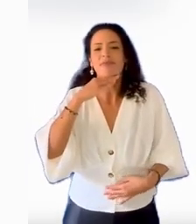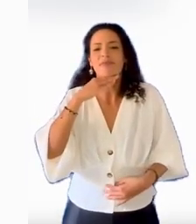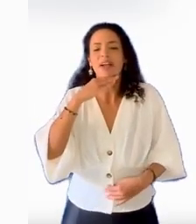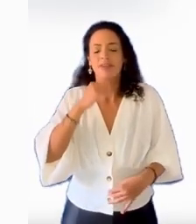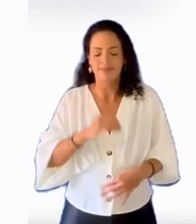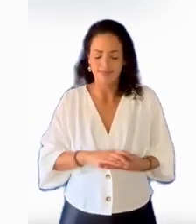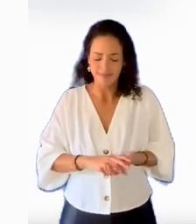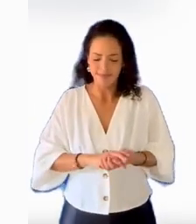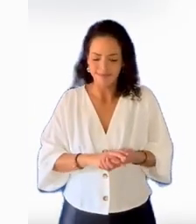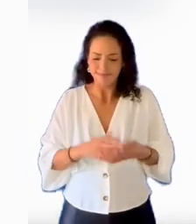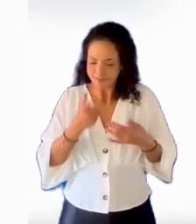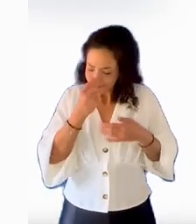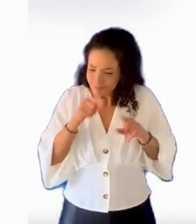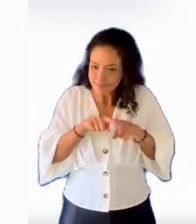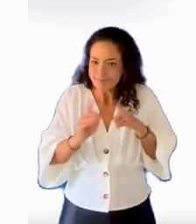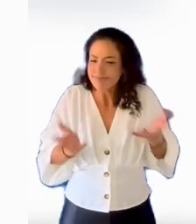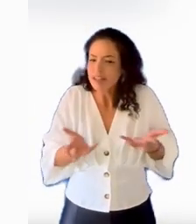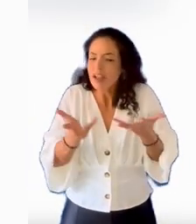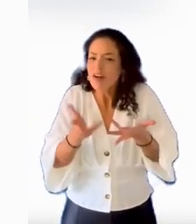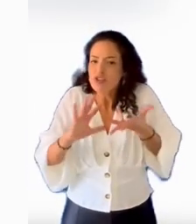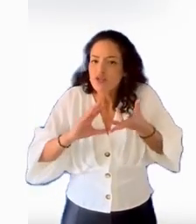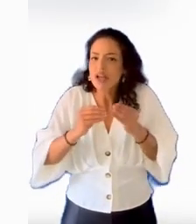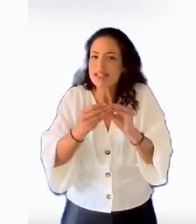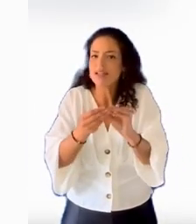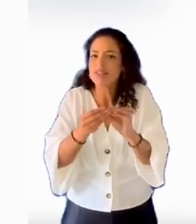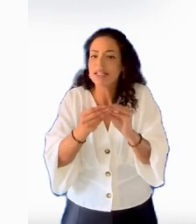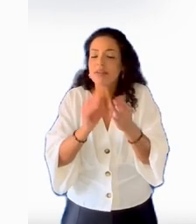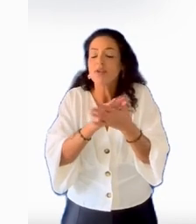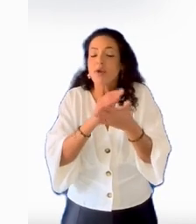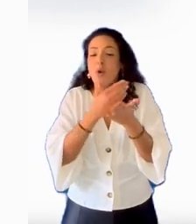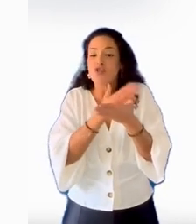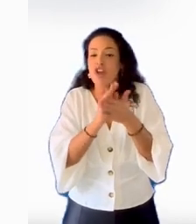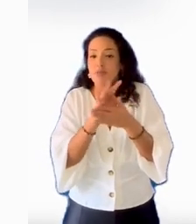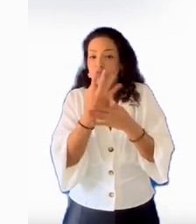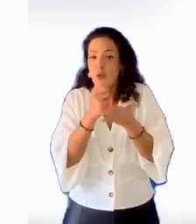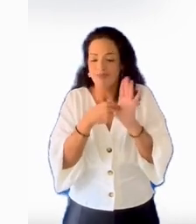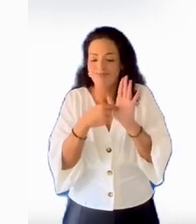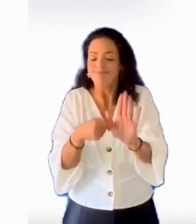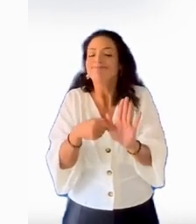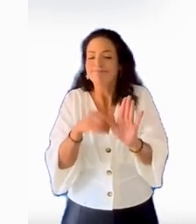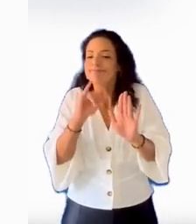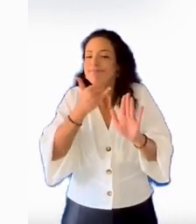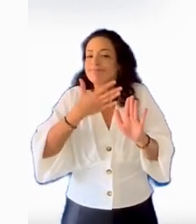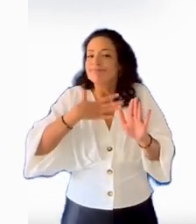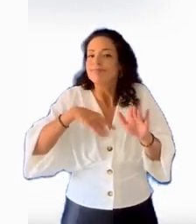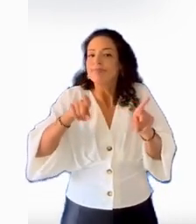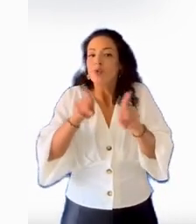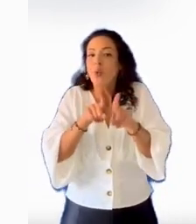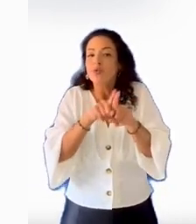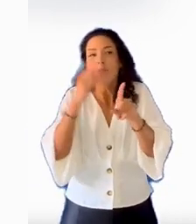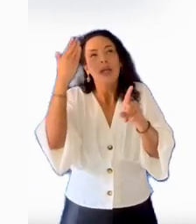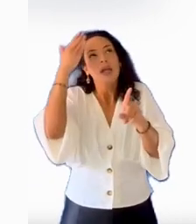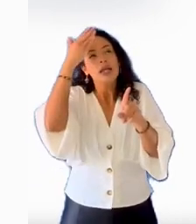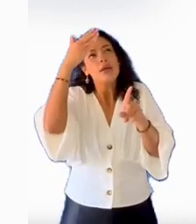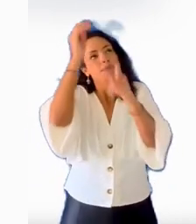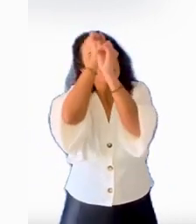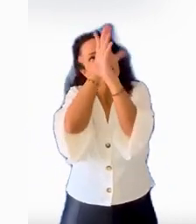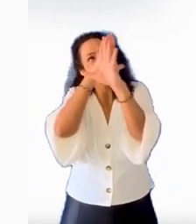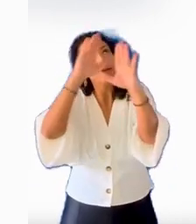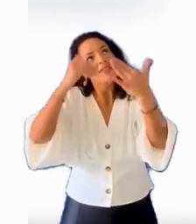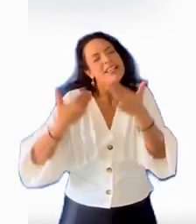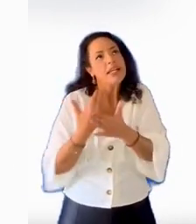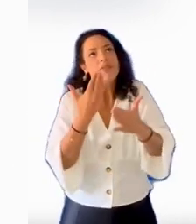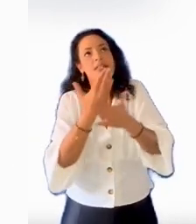Inasmuch as we can encourage creativity in those we work with, as Chapter 4 highlighted, we may also need to be imaginative and innovative in our